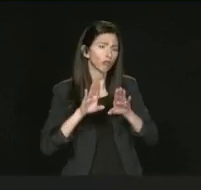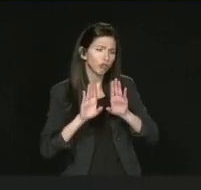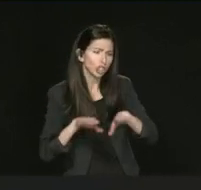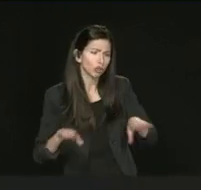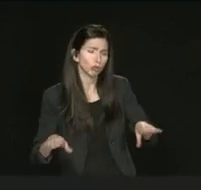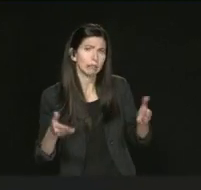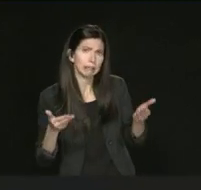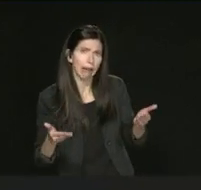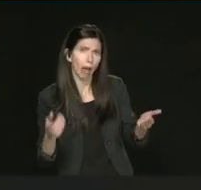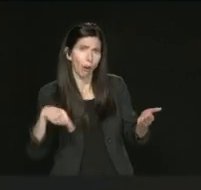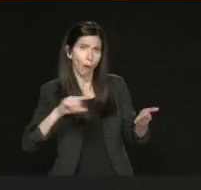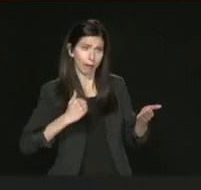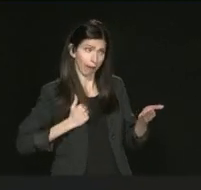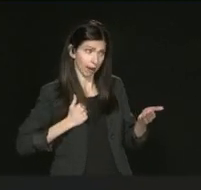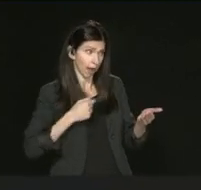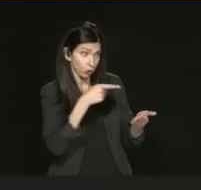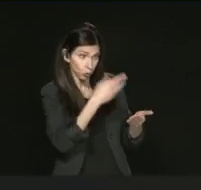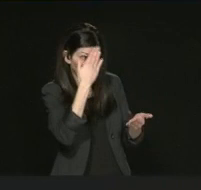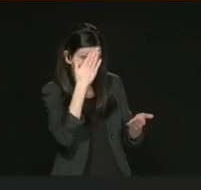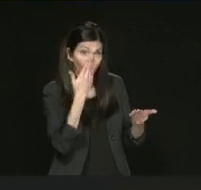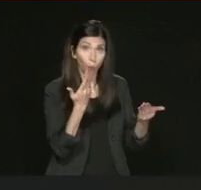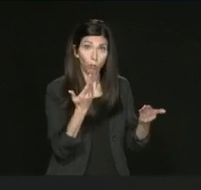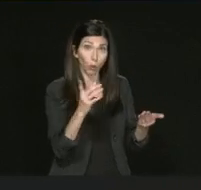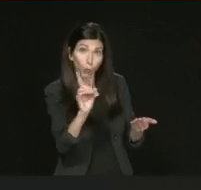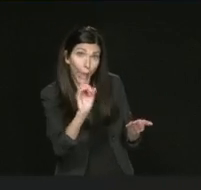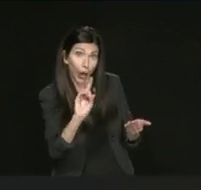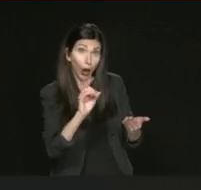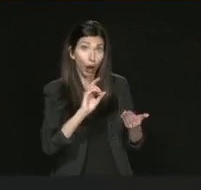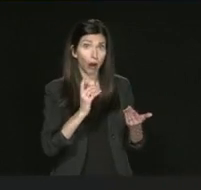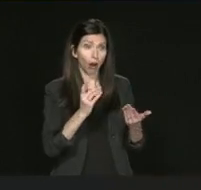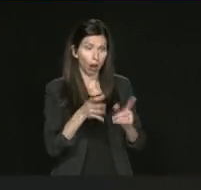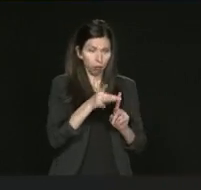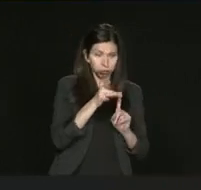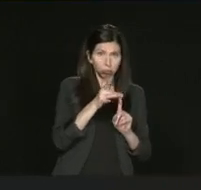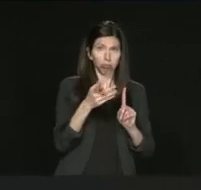and how many cases are we talking about?